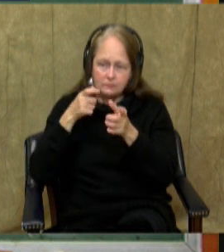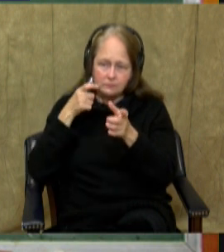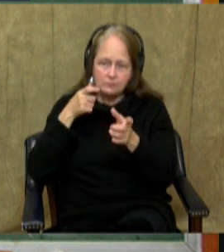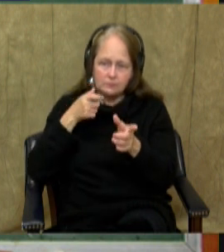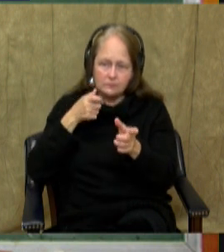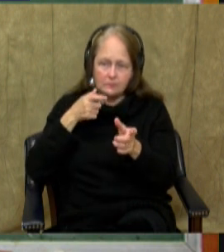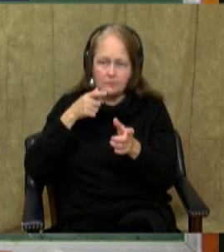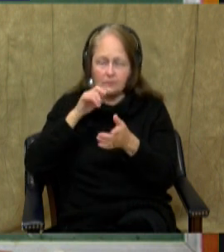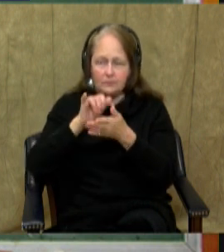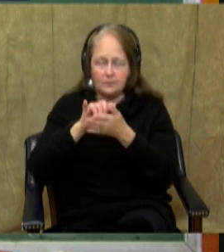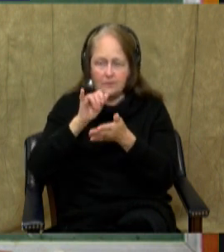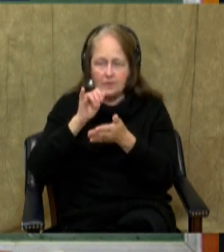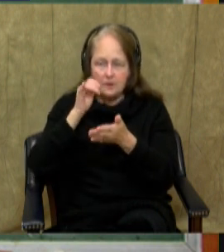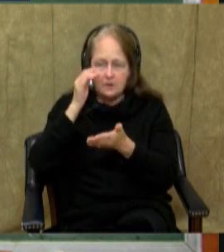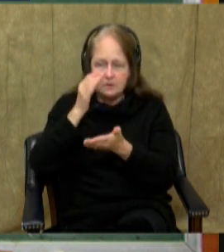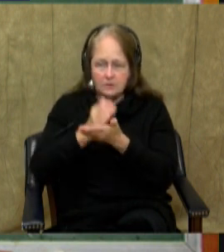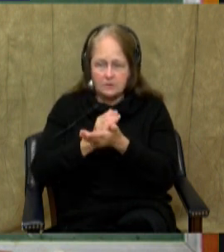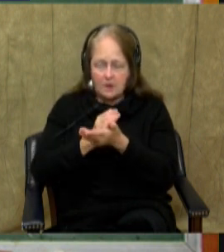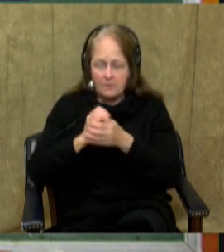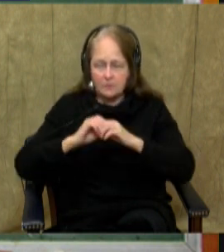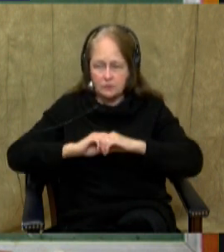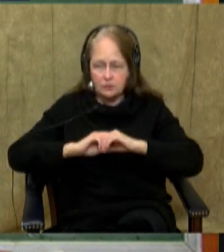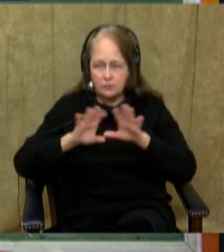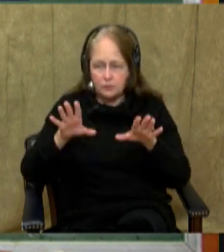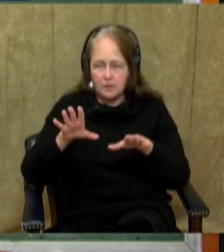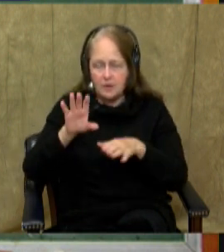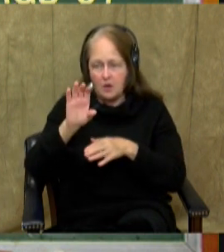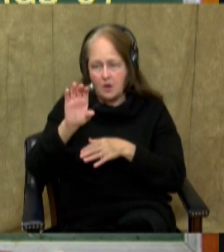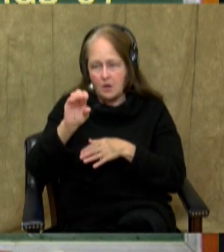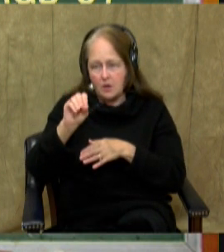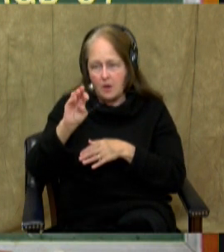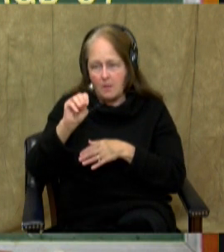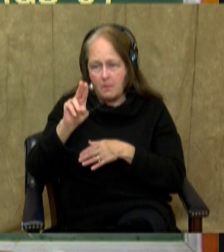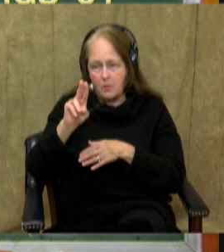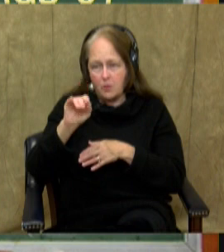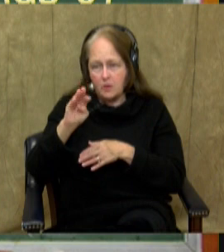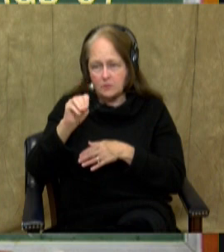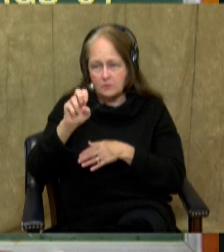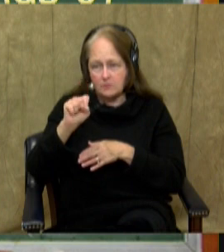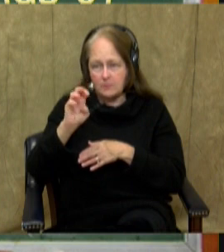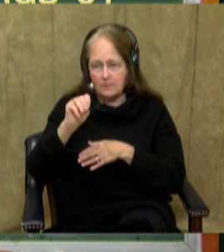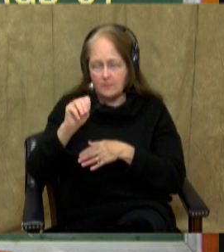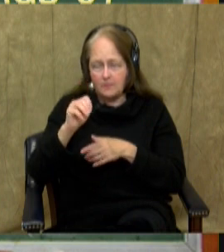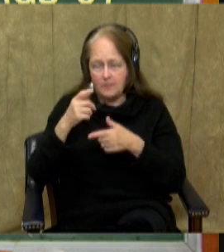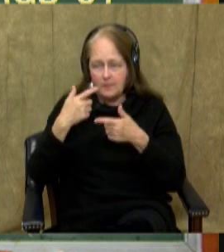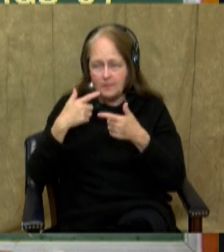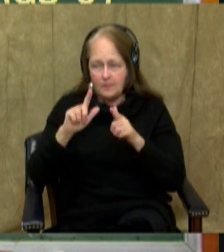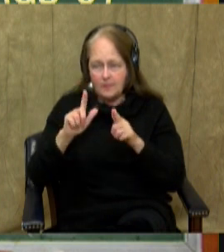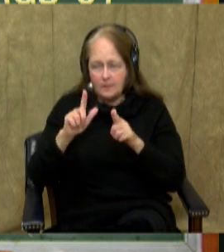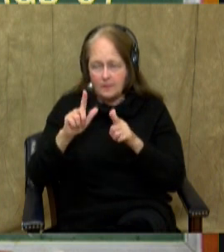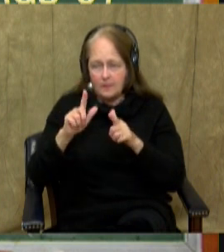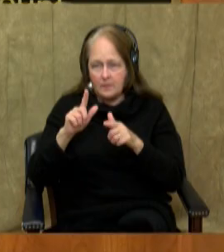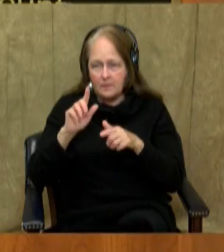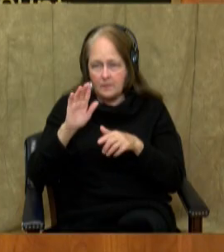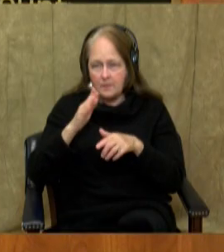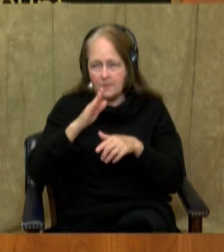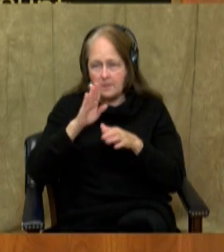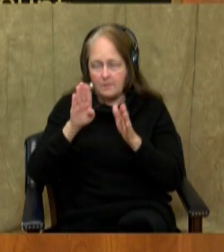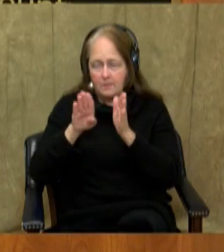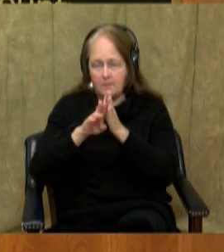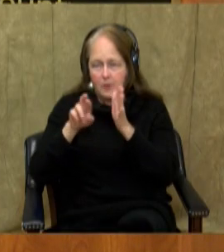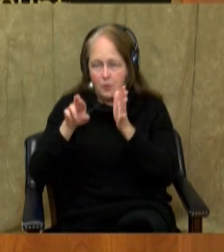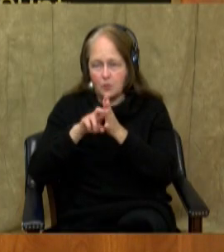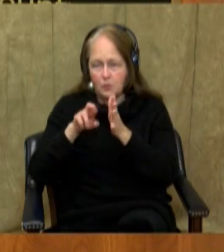Kennedy, wanted to stop the spread of communism. Okay, let's get those dendrites going. This is our Bellringer.